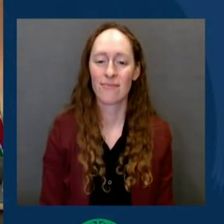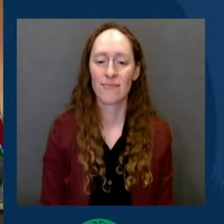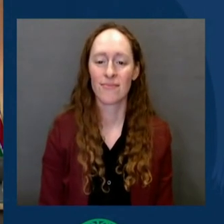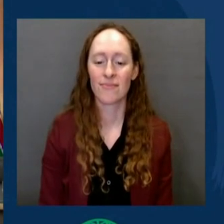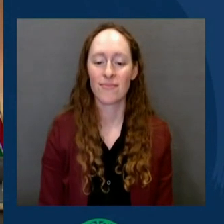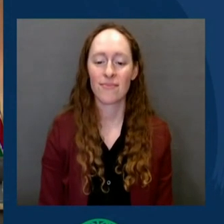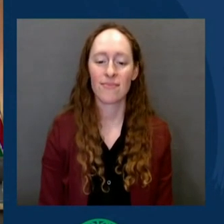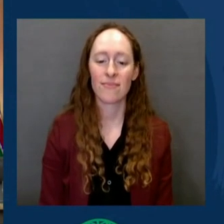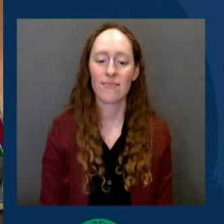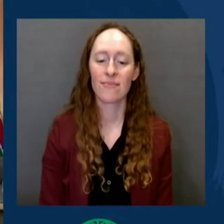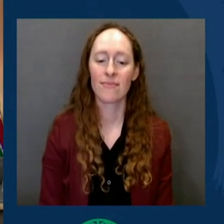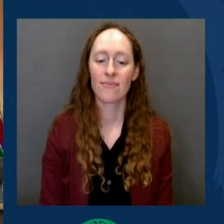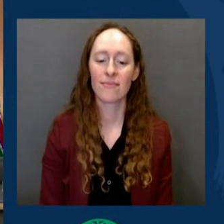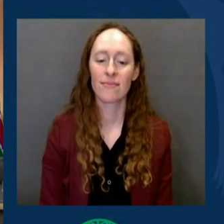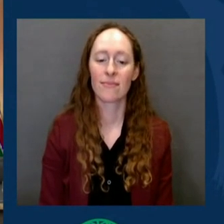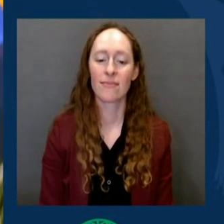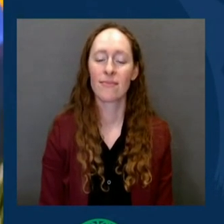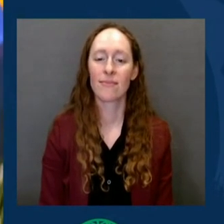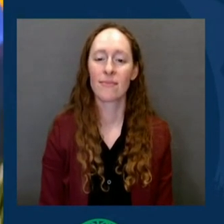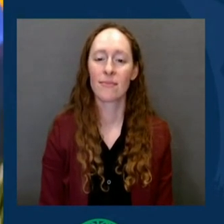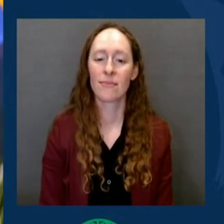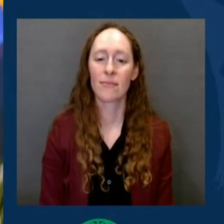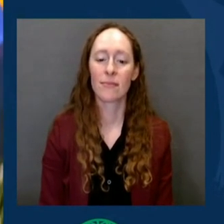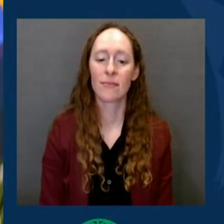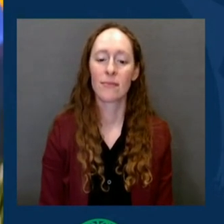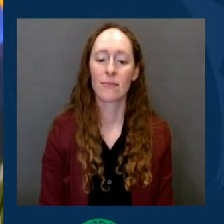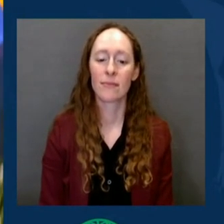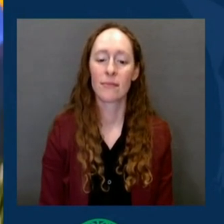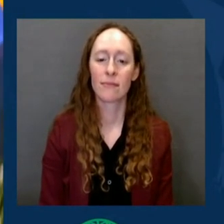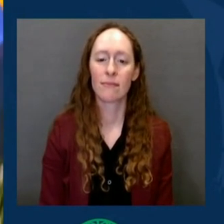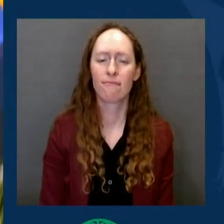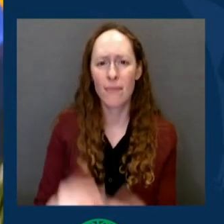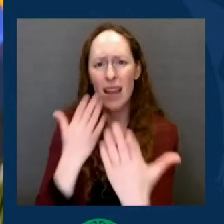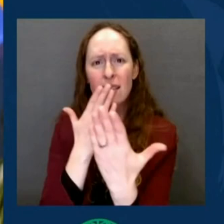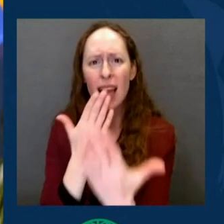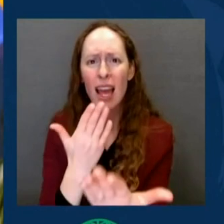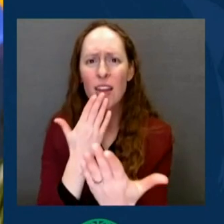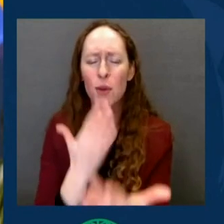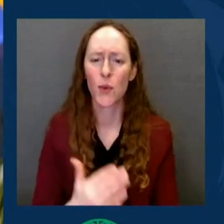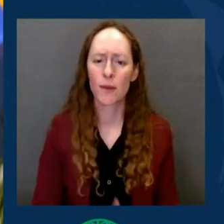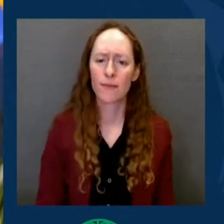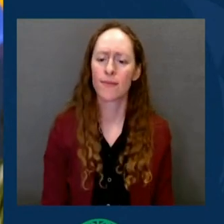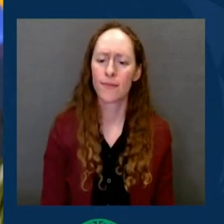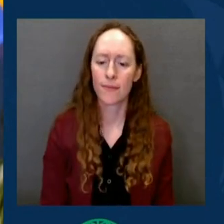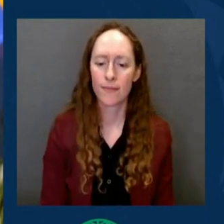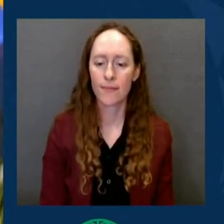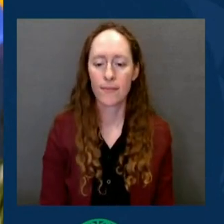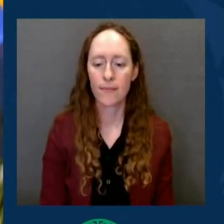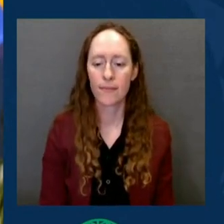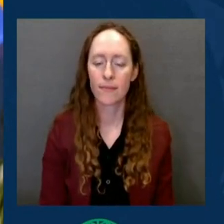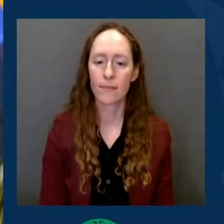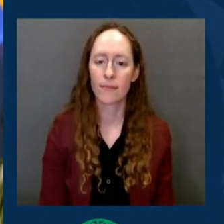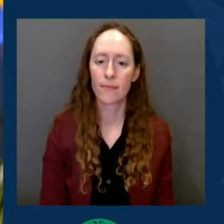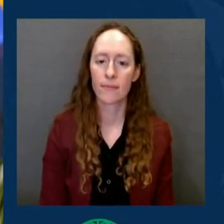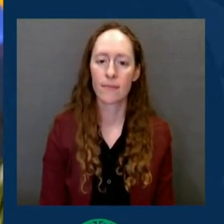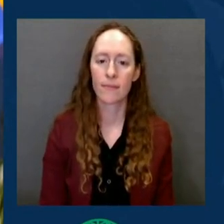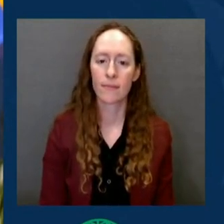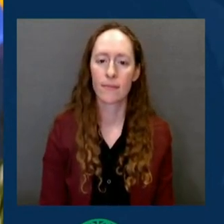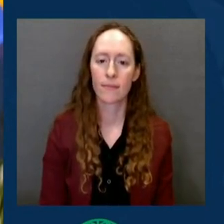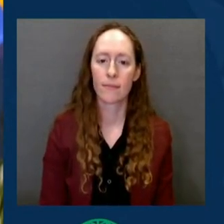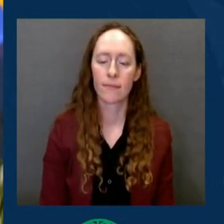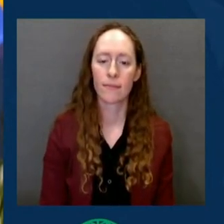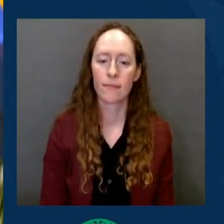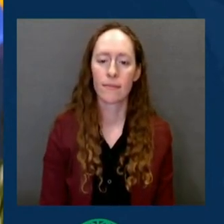Merci beaucoup, Monsieur le Président. Thank you, Mr. President. To the chairperson of the African Union Commission, Chairperson Moussa Faki